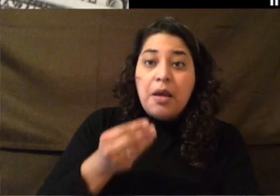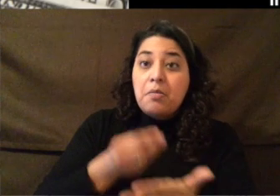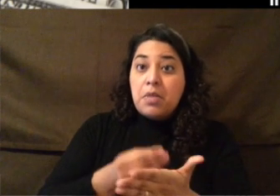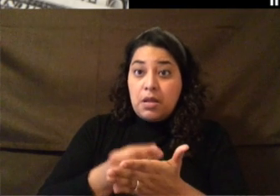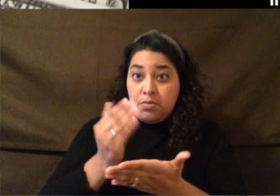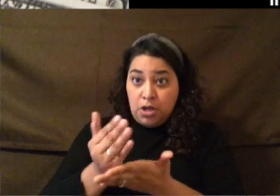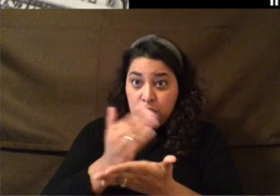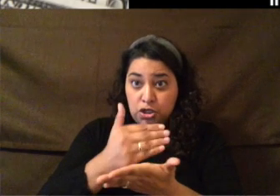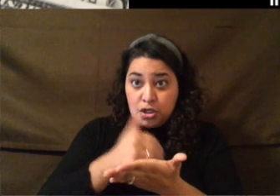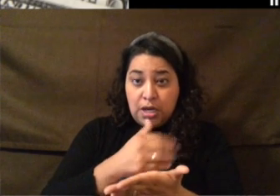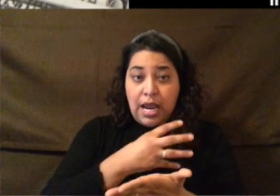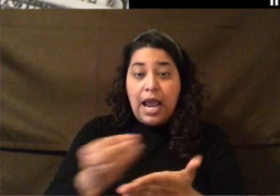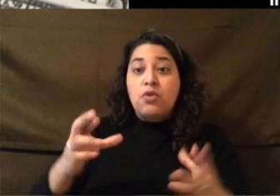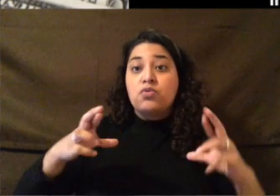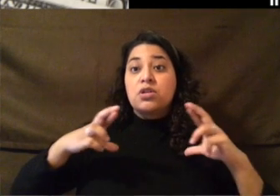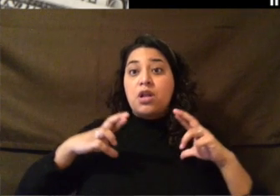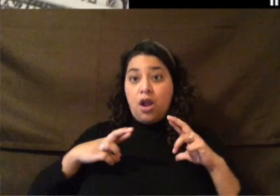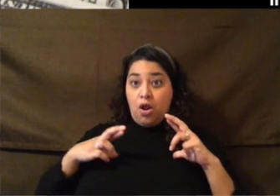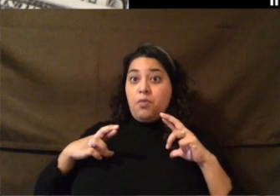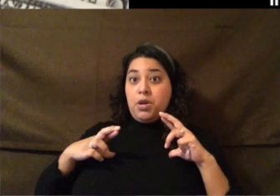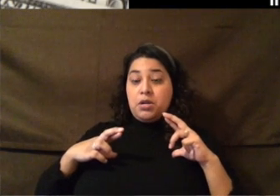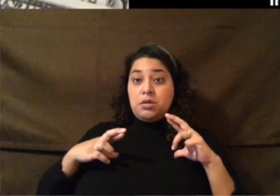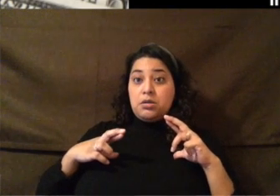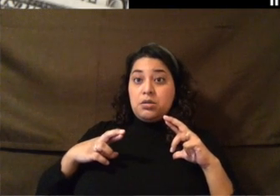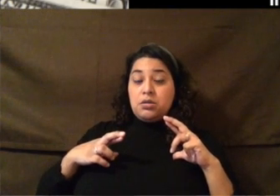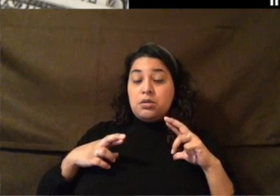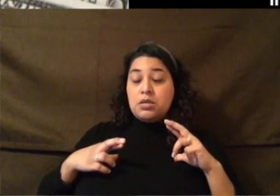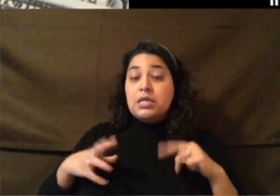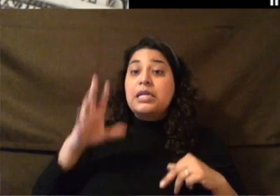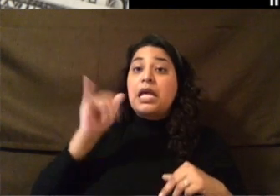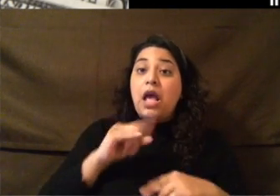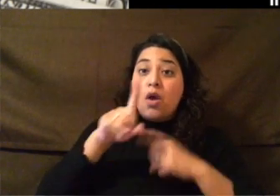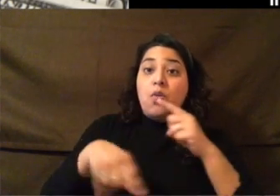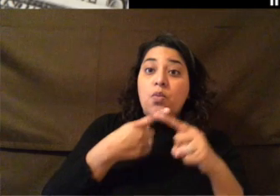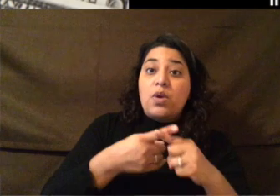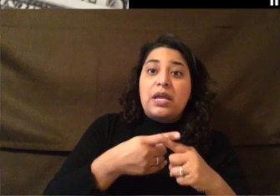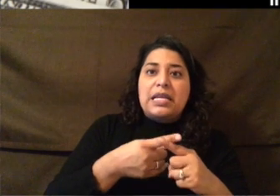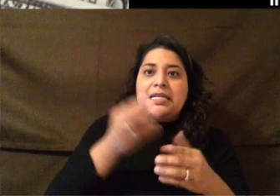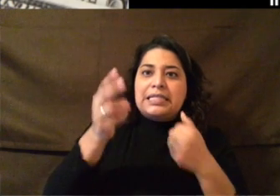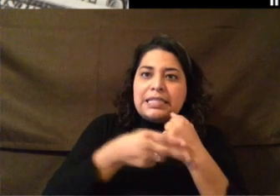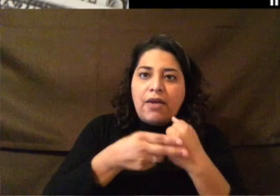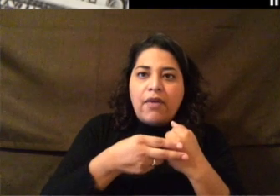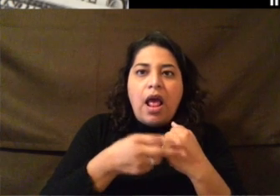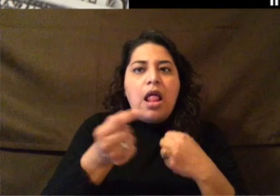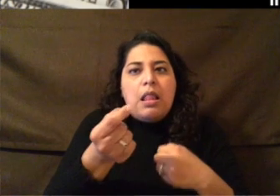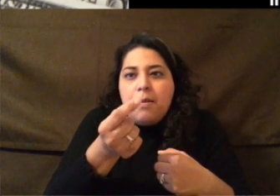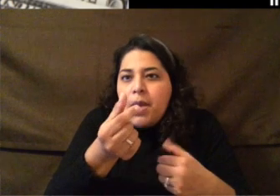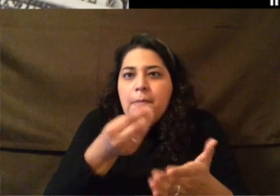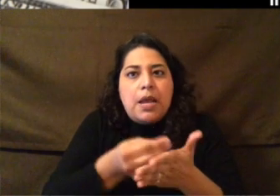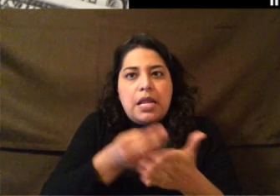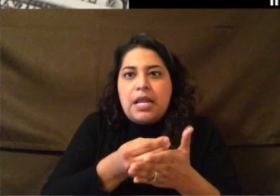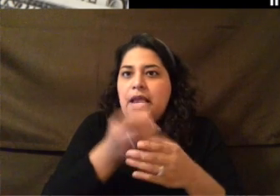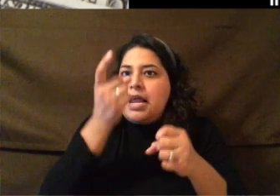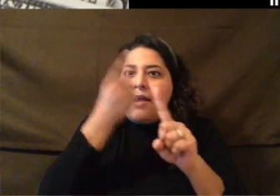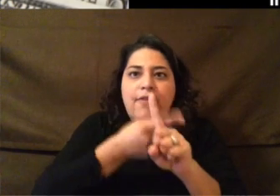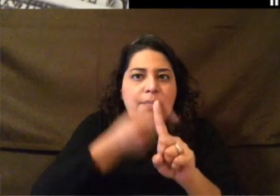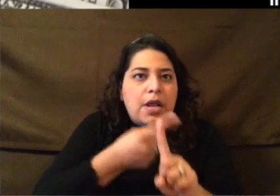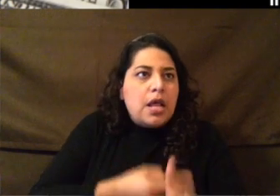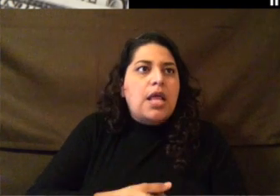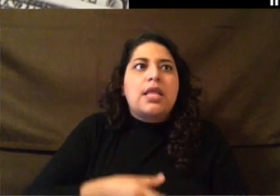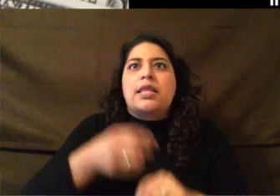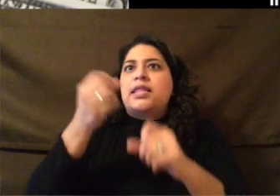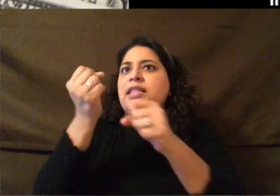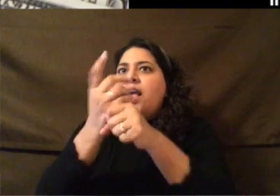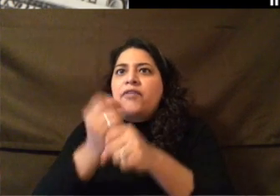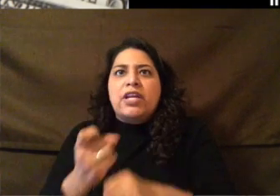for that. So budgeting your money and retirement. Okay, retirement is when you put a little bit of money aside